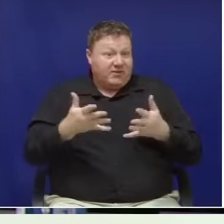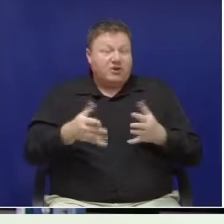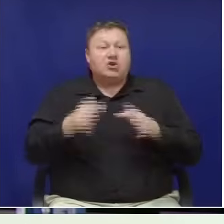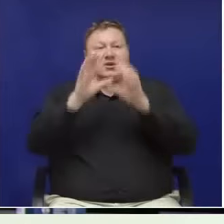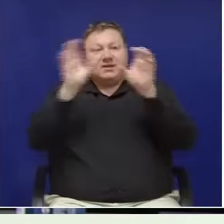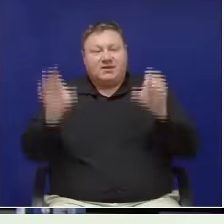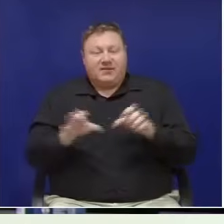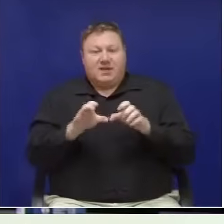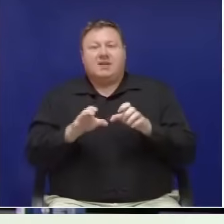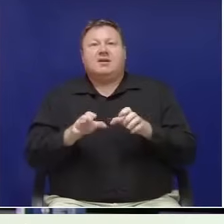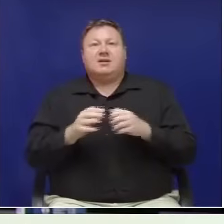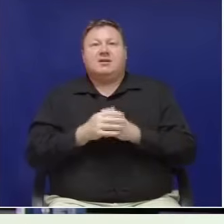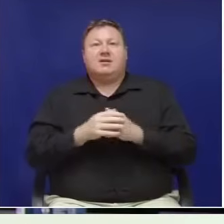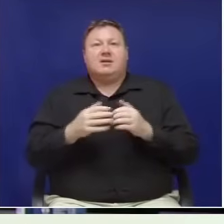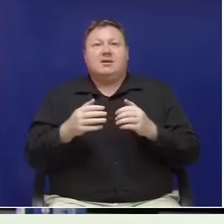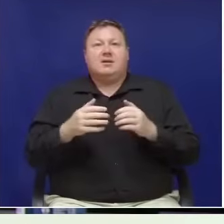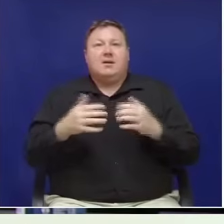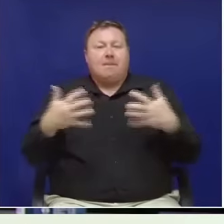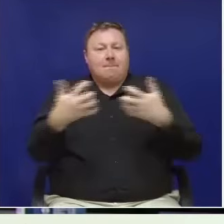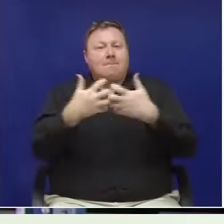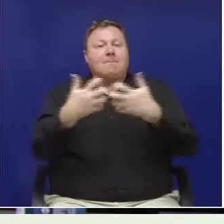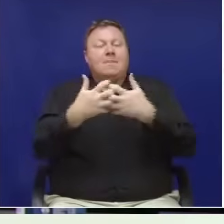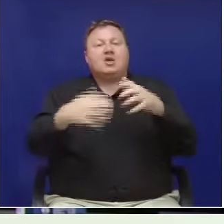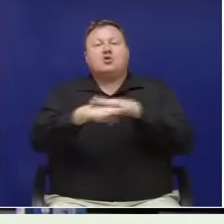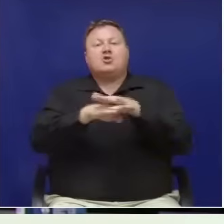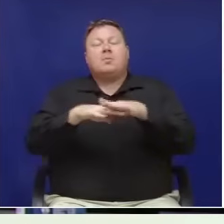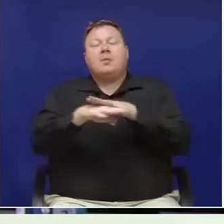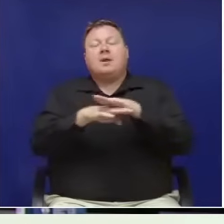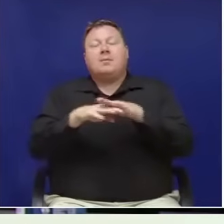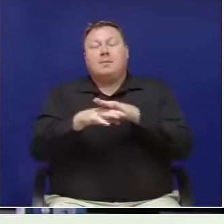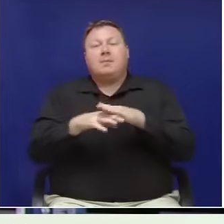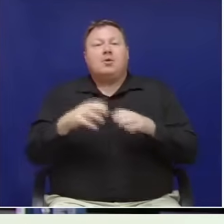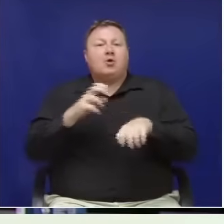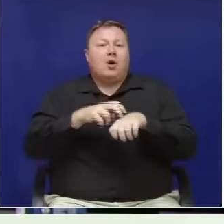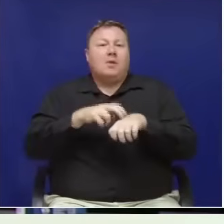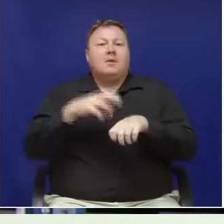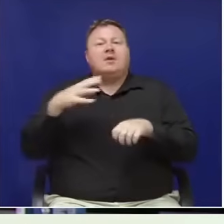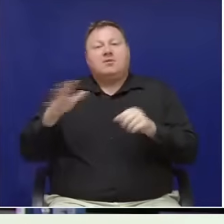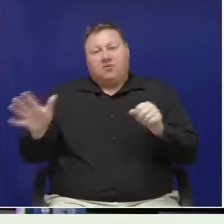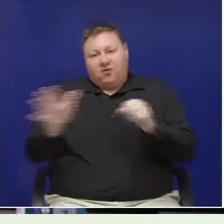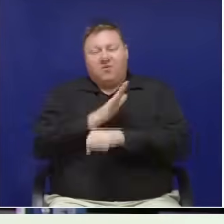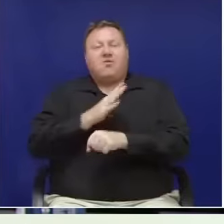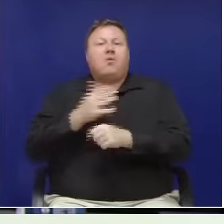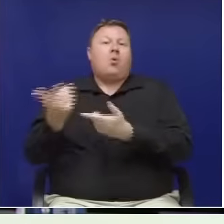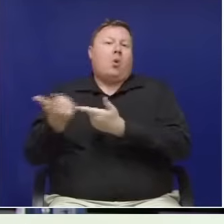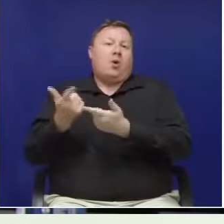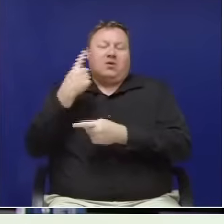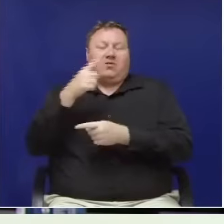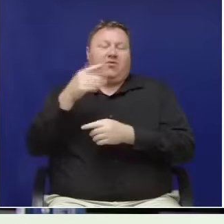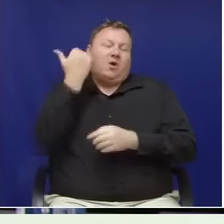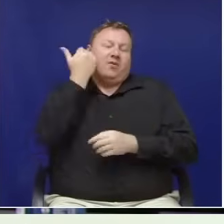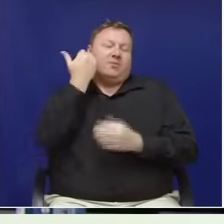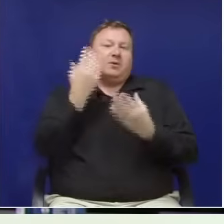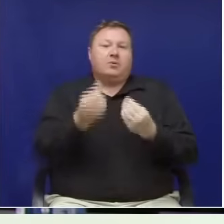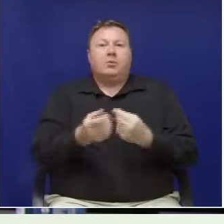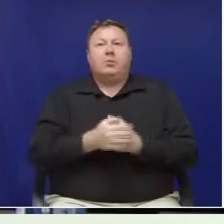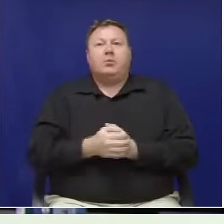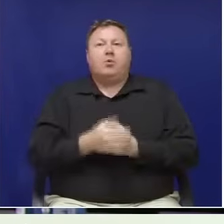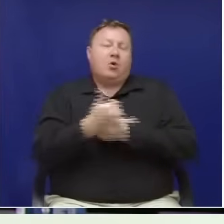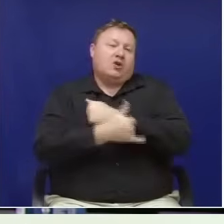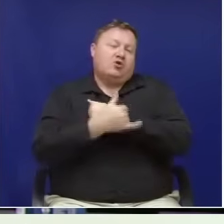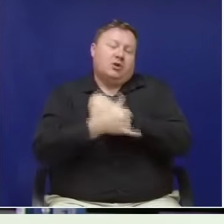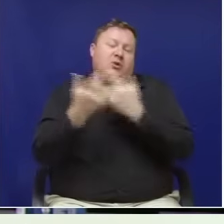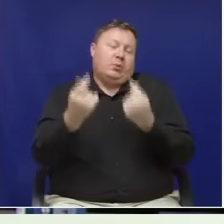to say they've met minimum requirements, they become full prosecutors. Similarly, at SIU, you'd note that those are